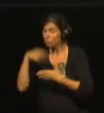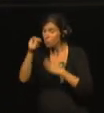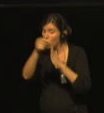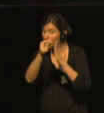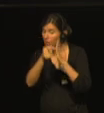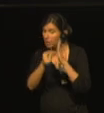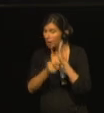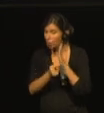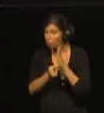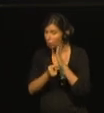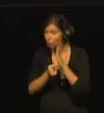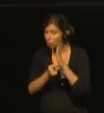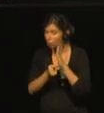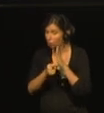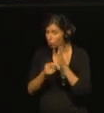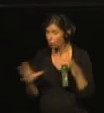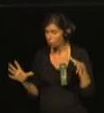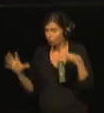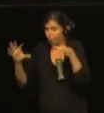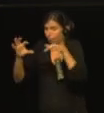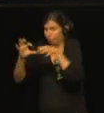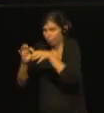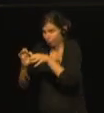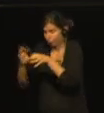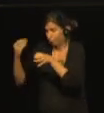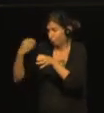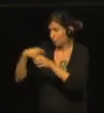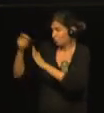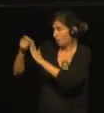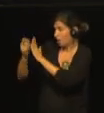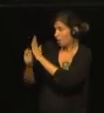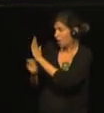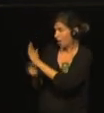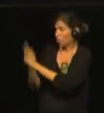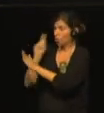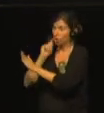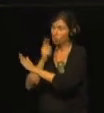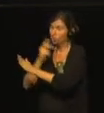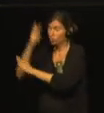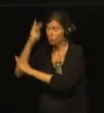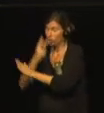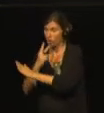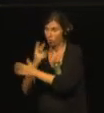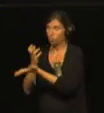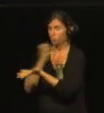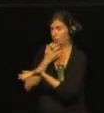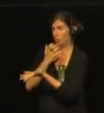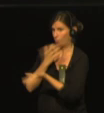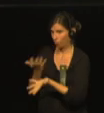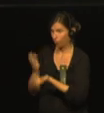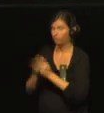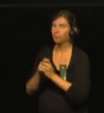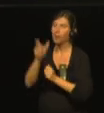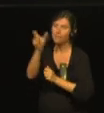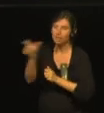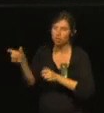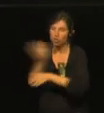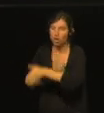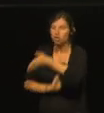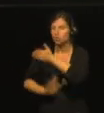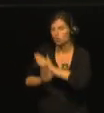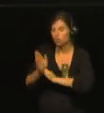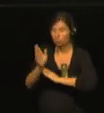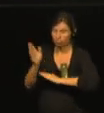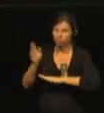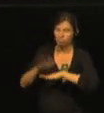indicator. And then it says that people with deafblindness have opportunities to socialize, so they have family